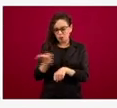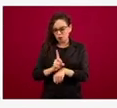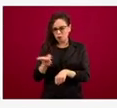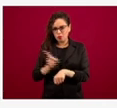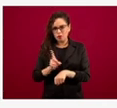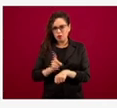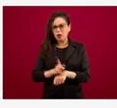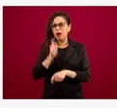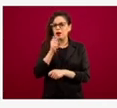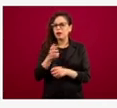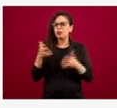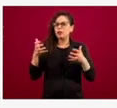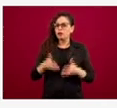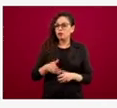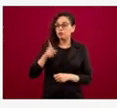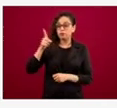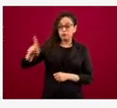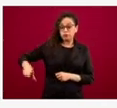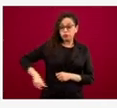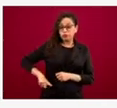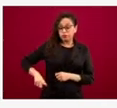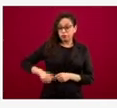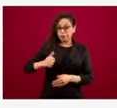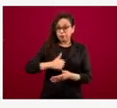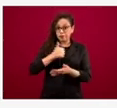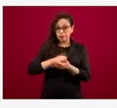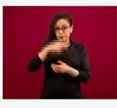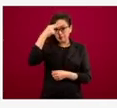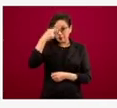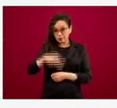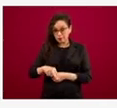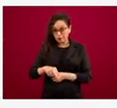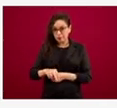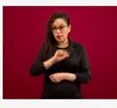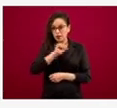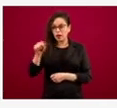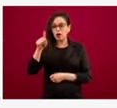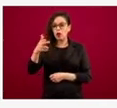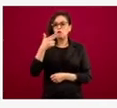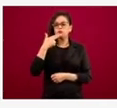because here we can look at the daily monitoring that Mexico City